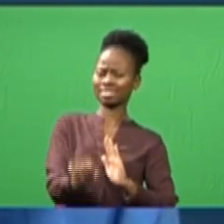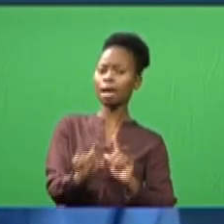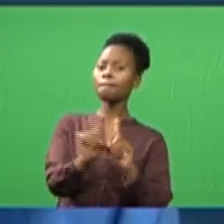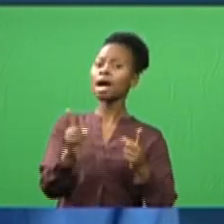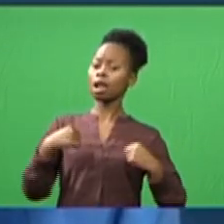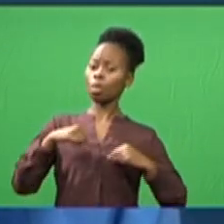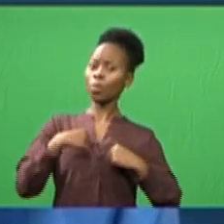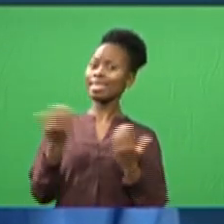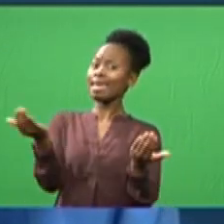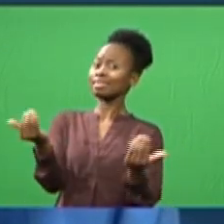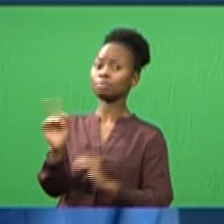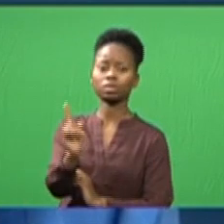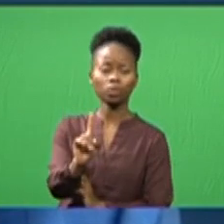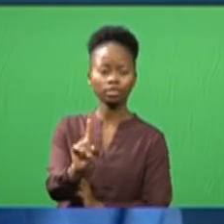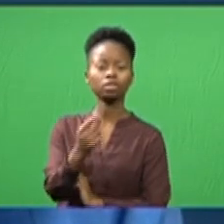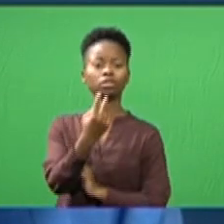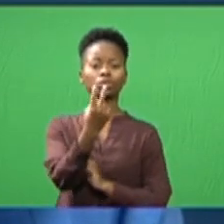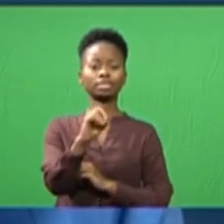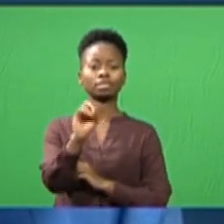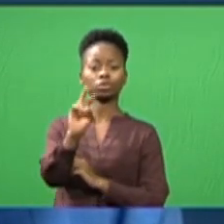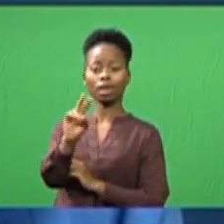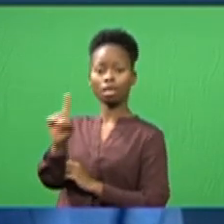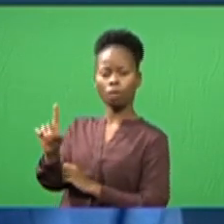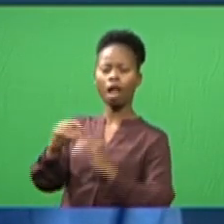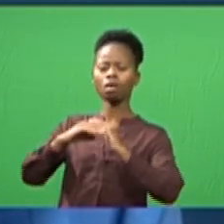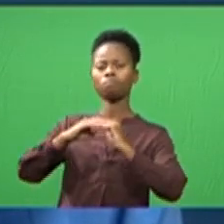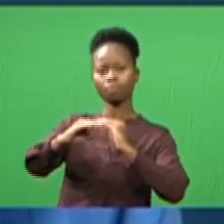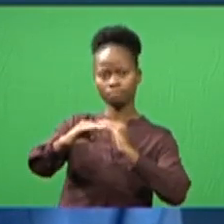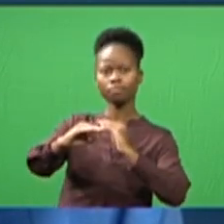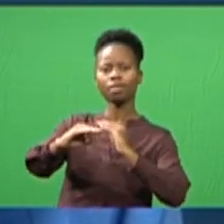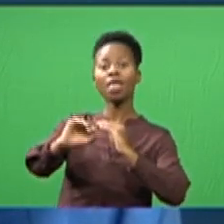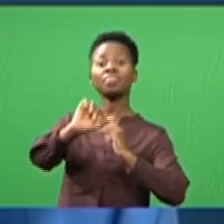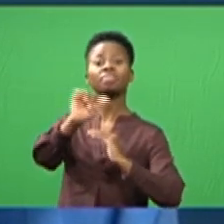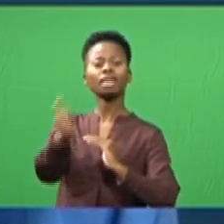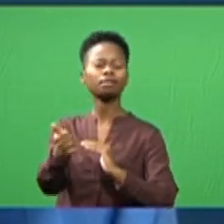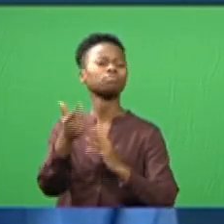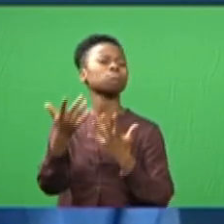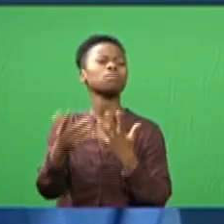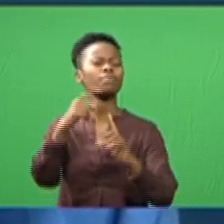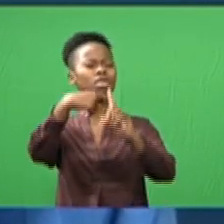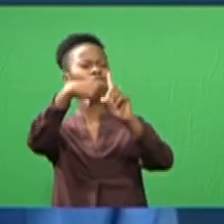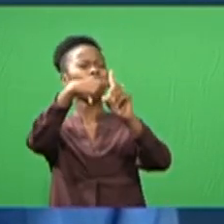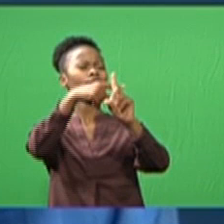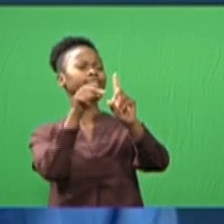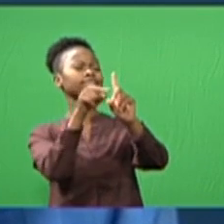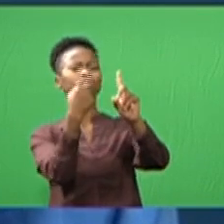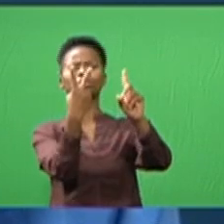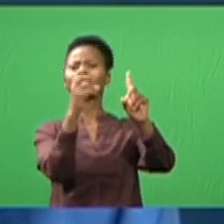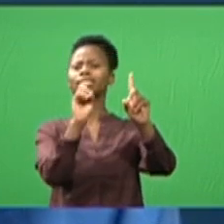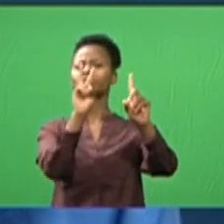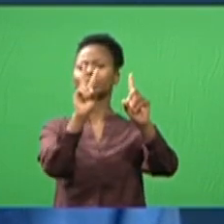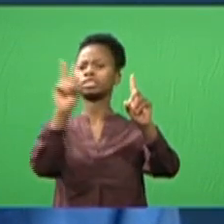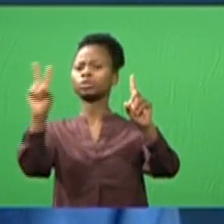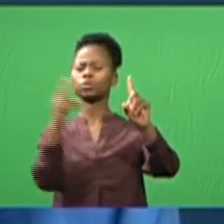to be contained in 2021 before rising to around the midpoint of the inflation target range in 2022